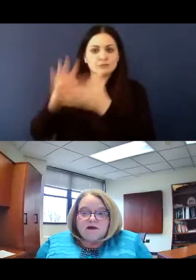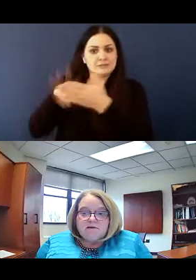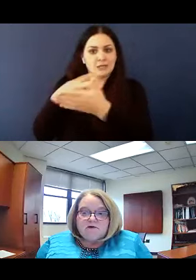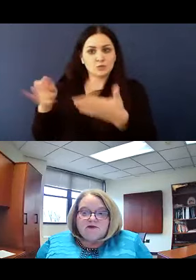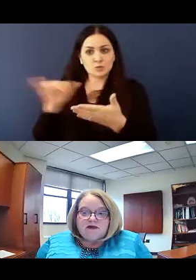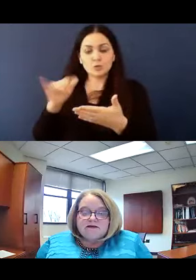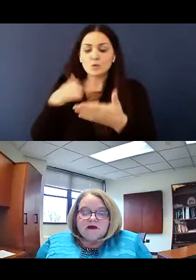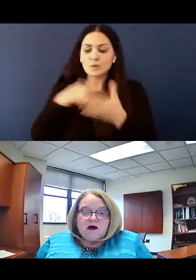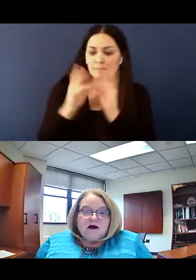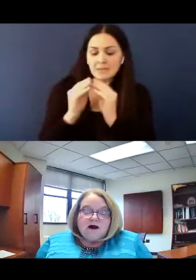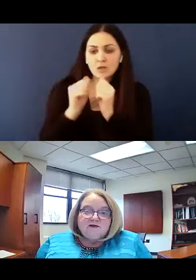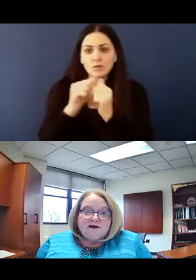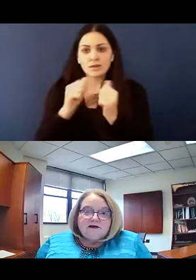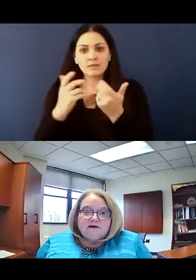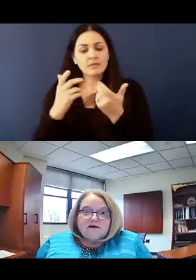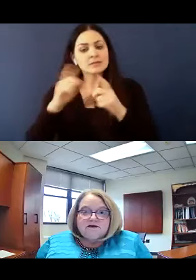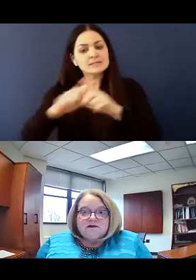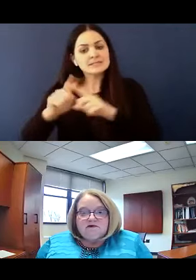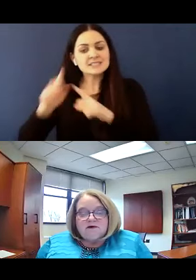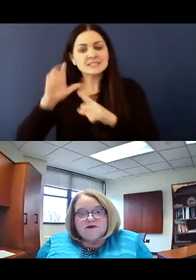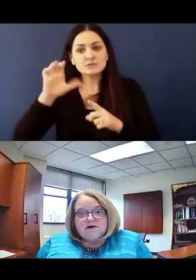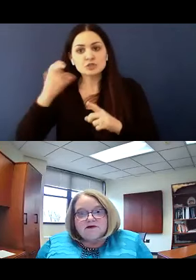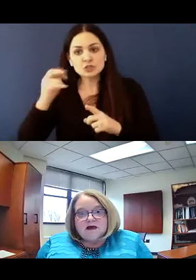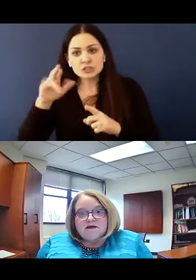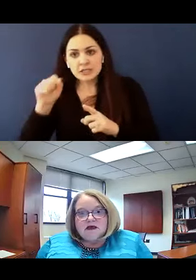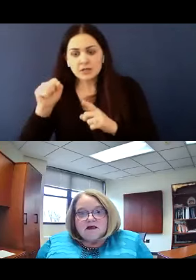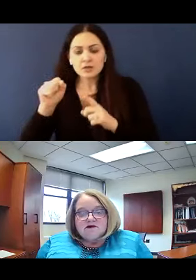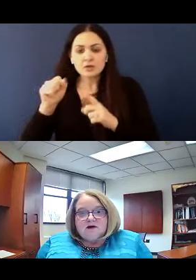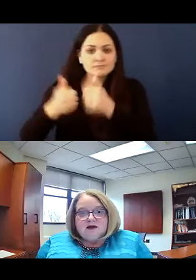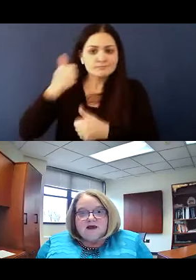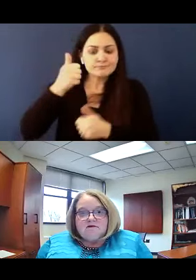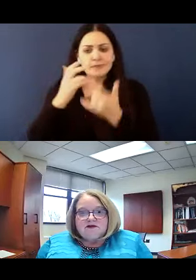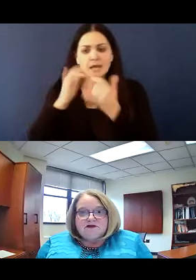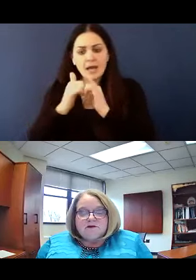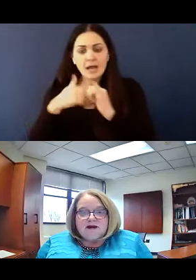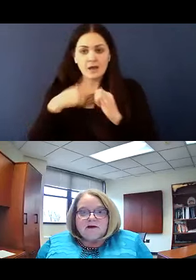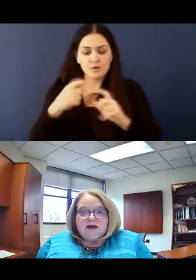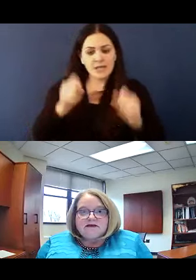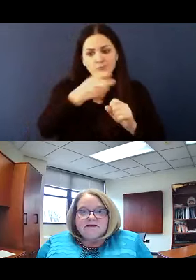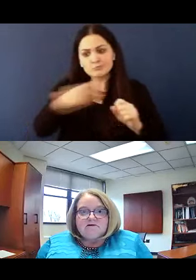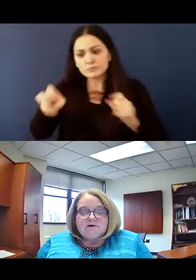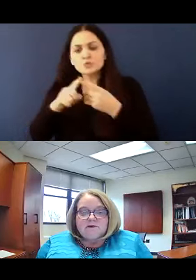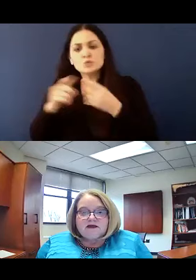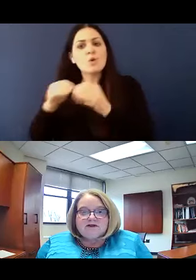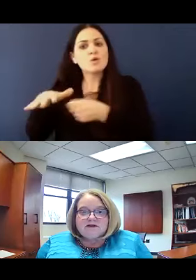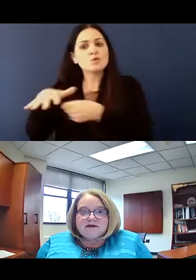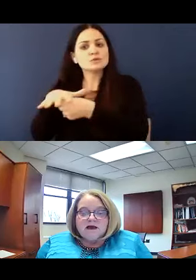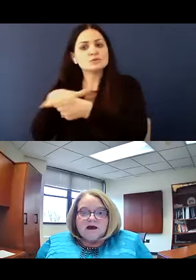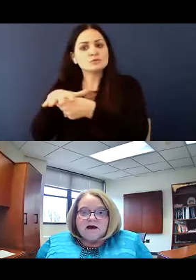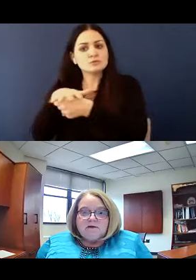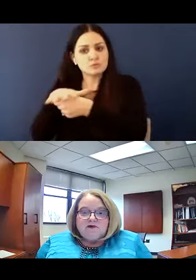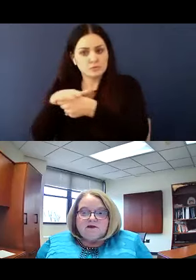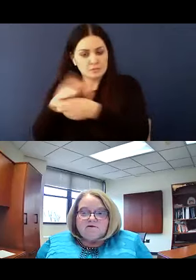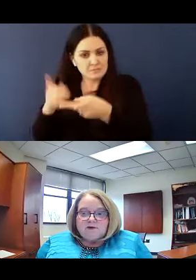about how we can move things off the hill into some of our regional sites so that we have additional bed capacity for